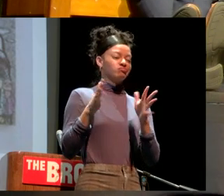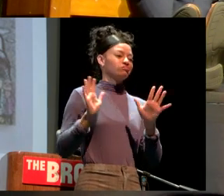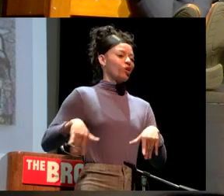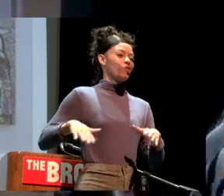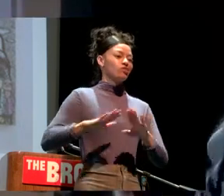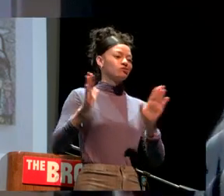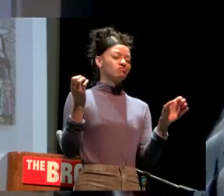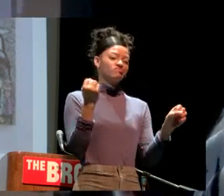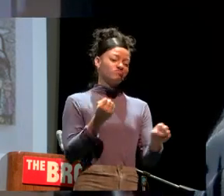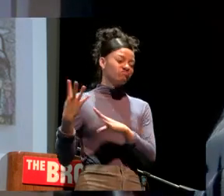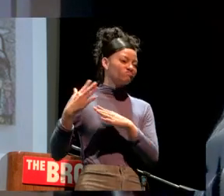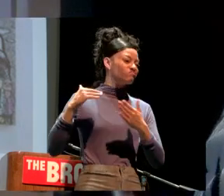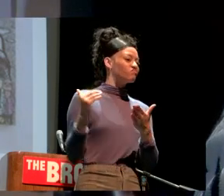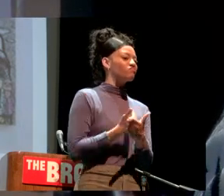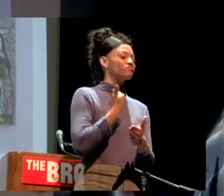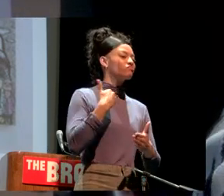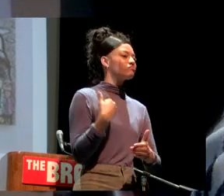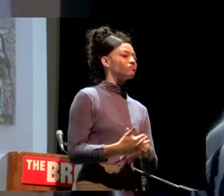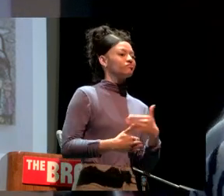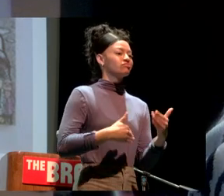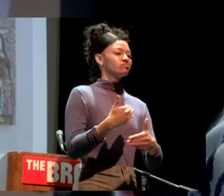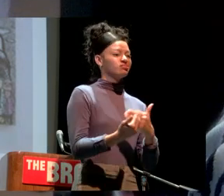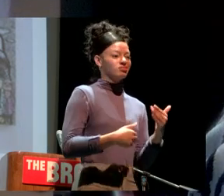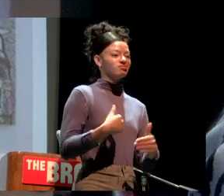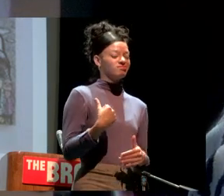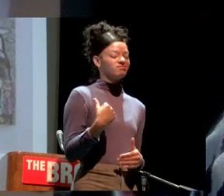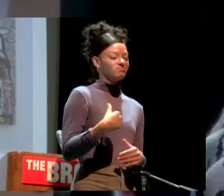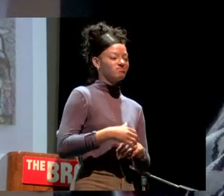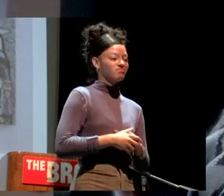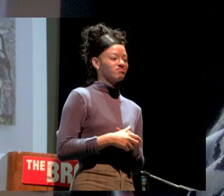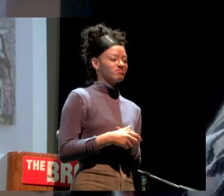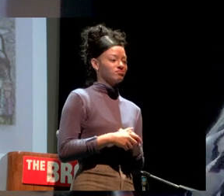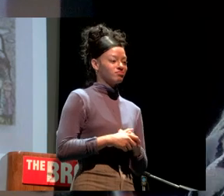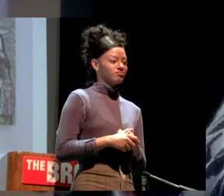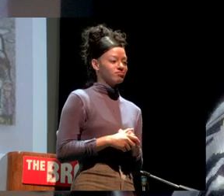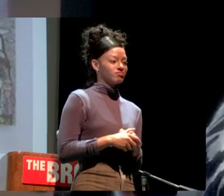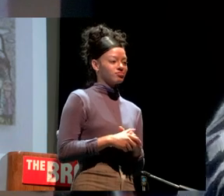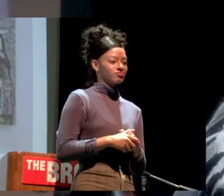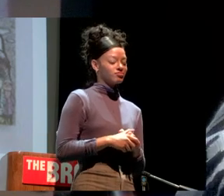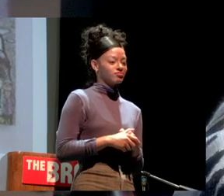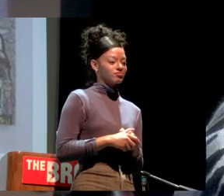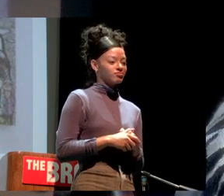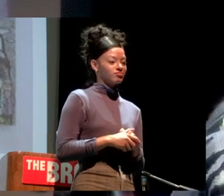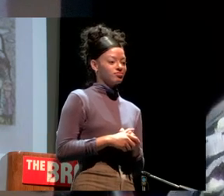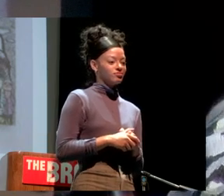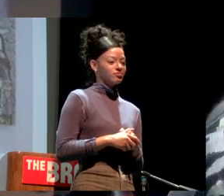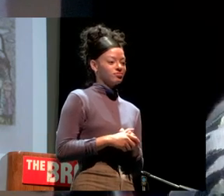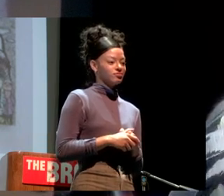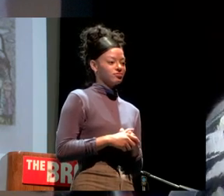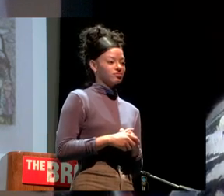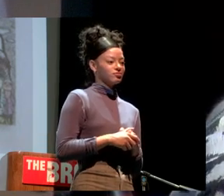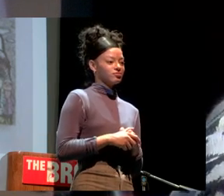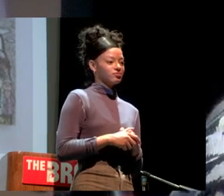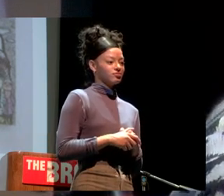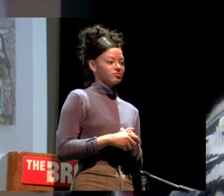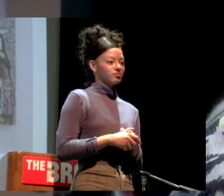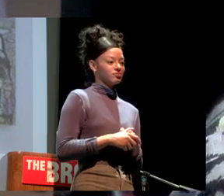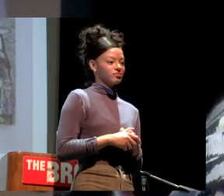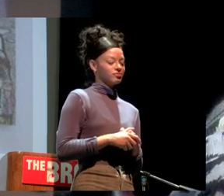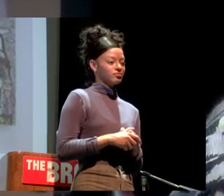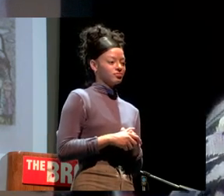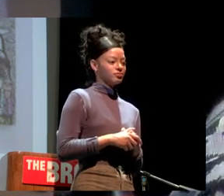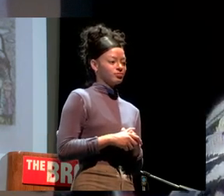she was my employee a long time ago. So, and she take care about the Los Angeles, you know, property, but we